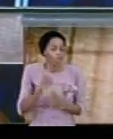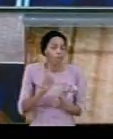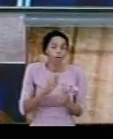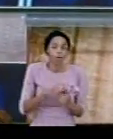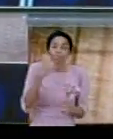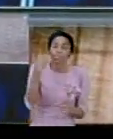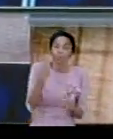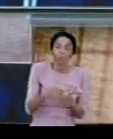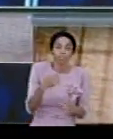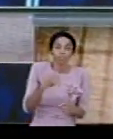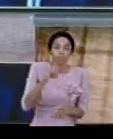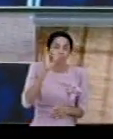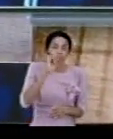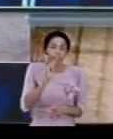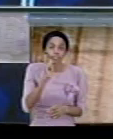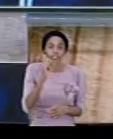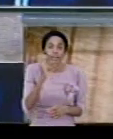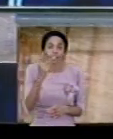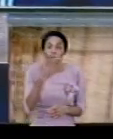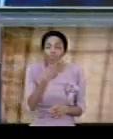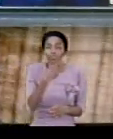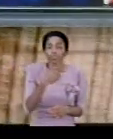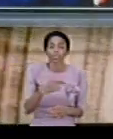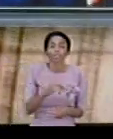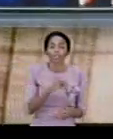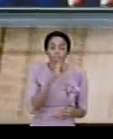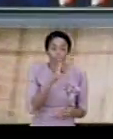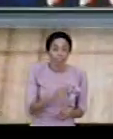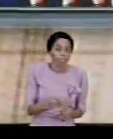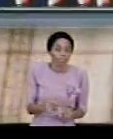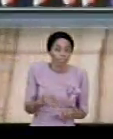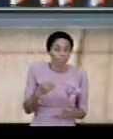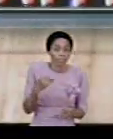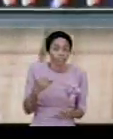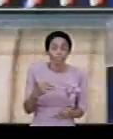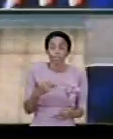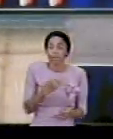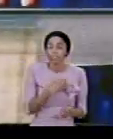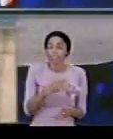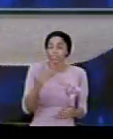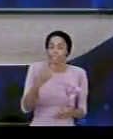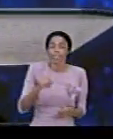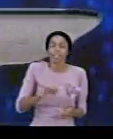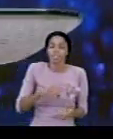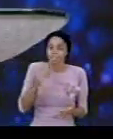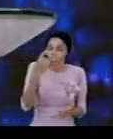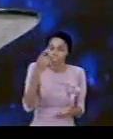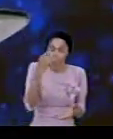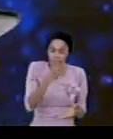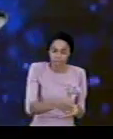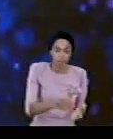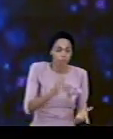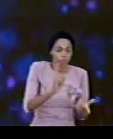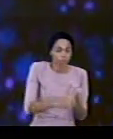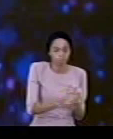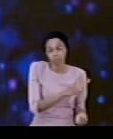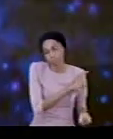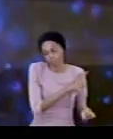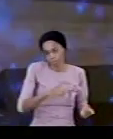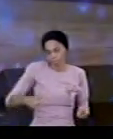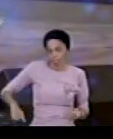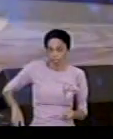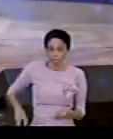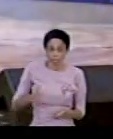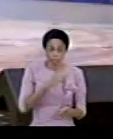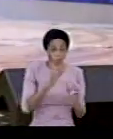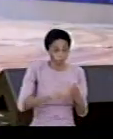of Isaiah. It's the Lord. And say thou unto them, thus says the